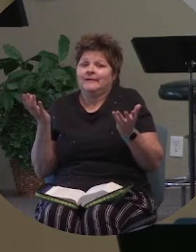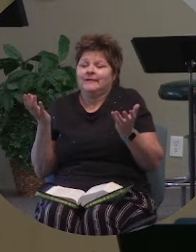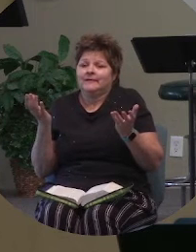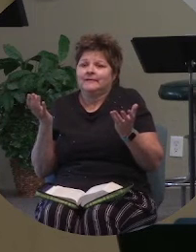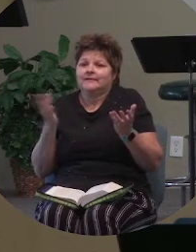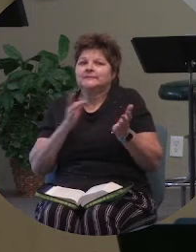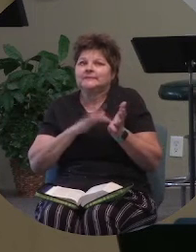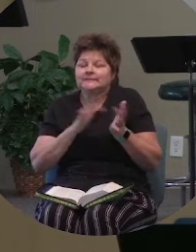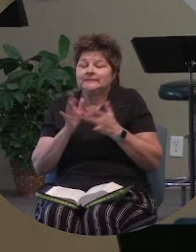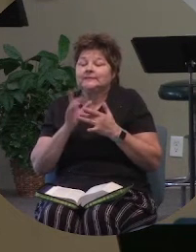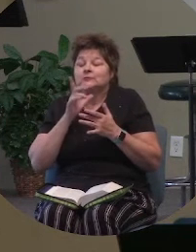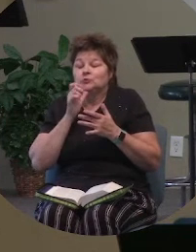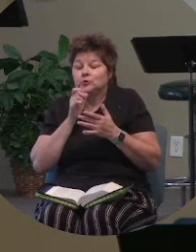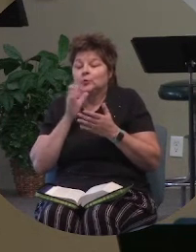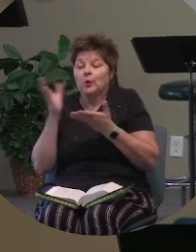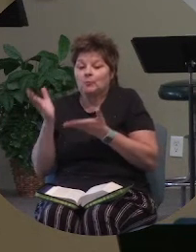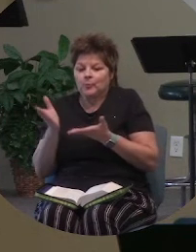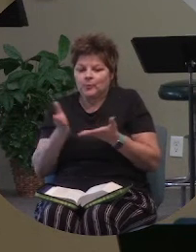place.